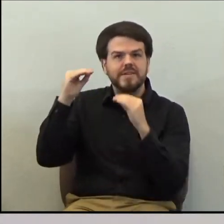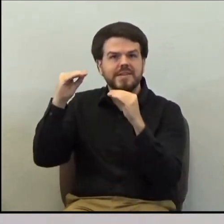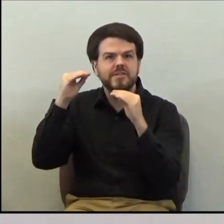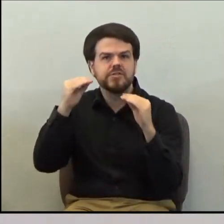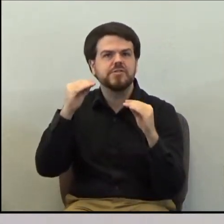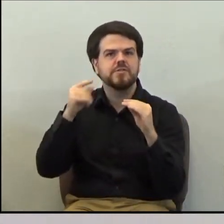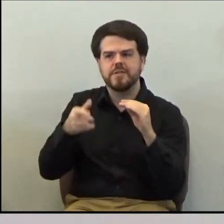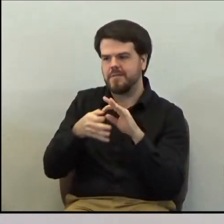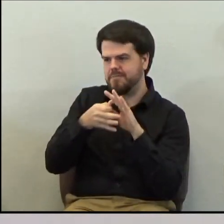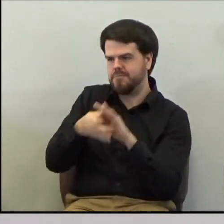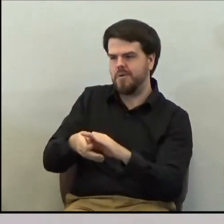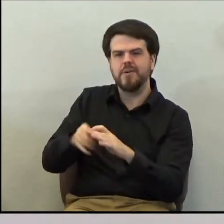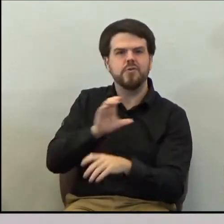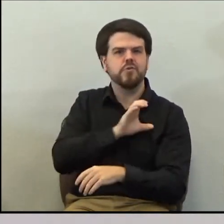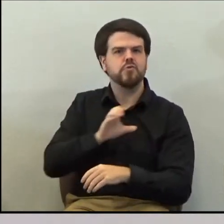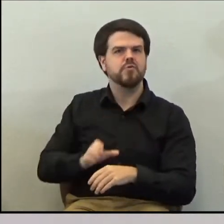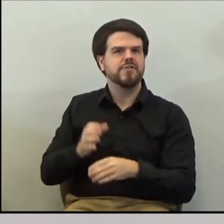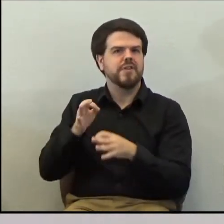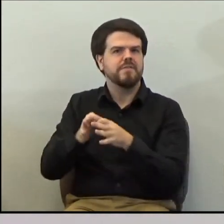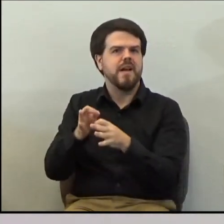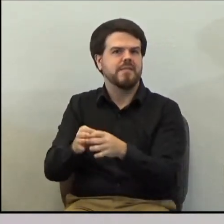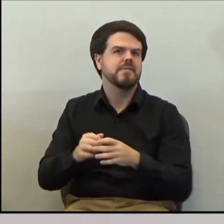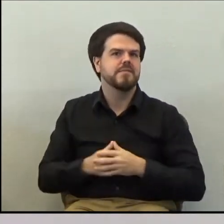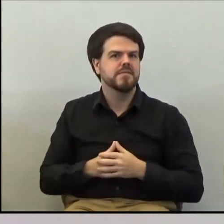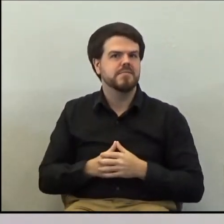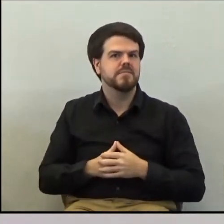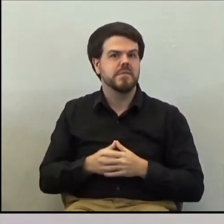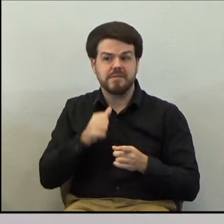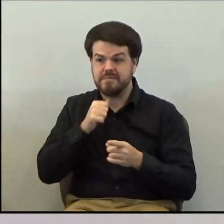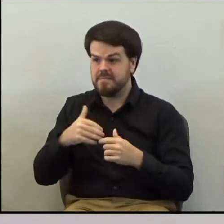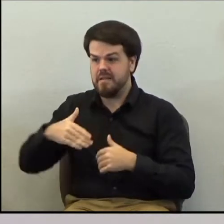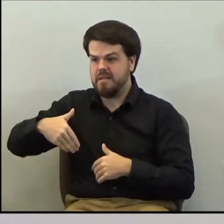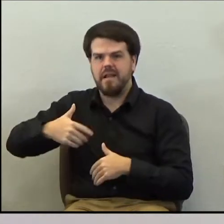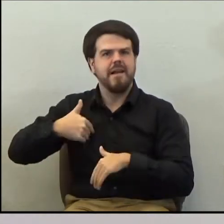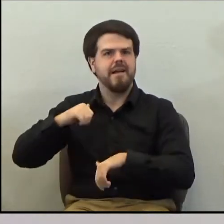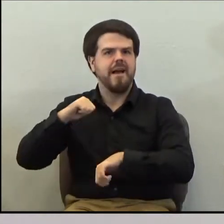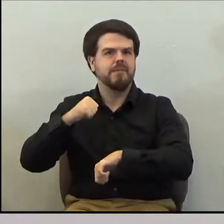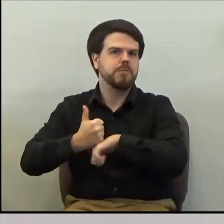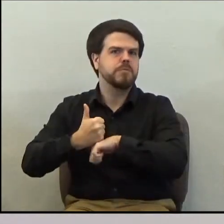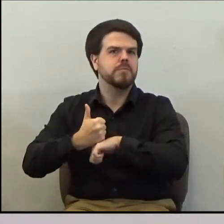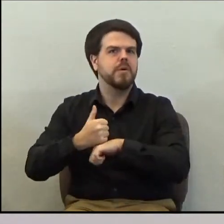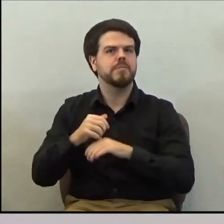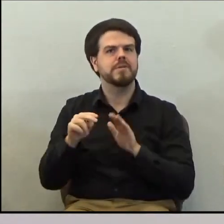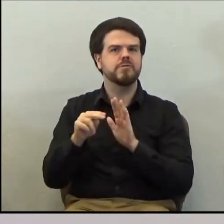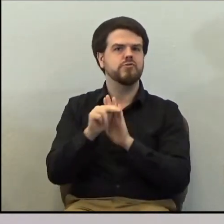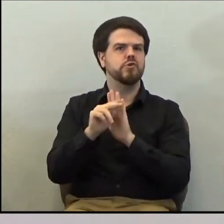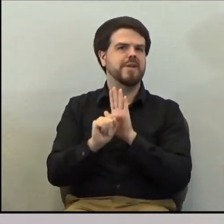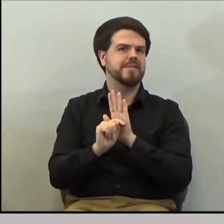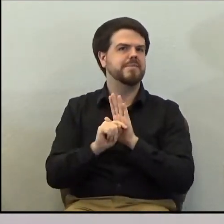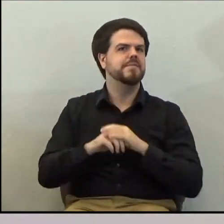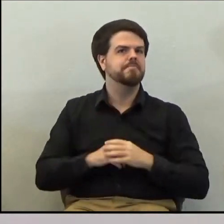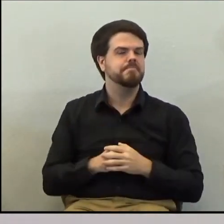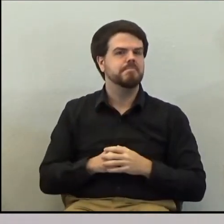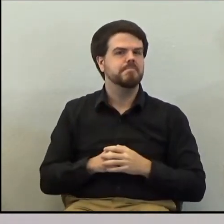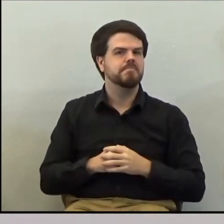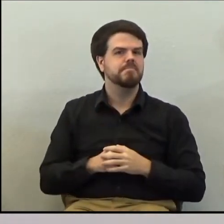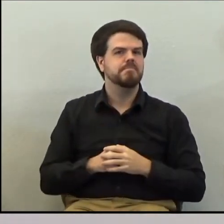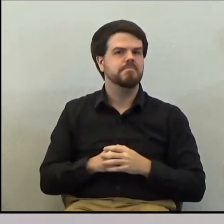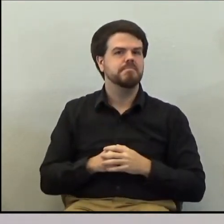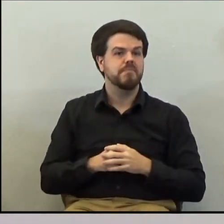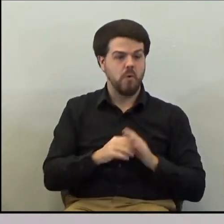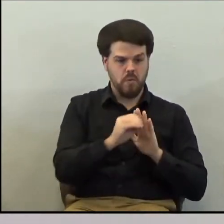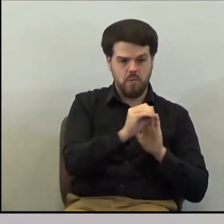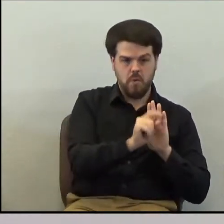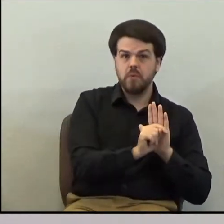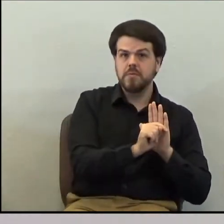the Christian faith. They did not have the New Testament. They did not have the full, complete Bible